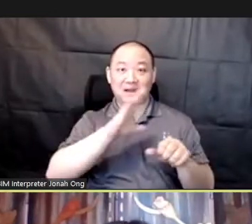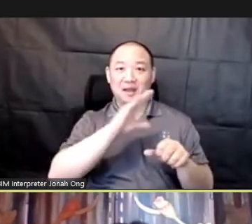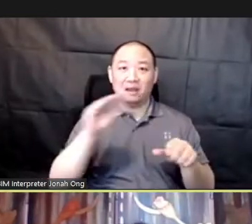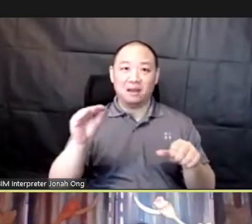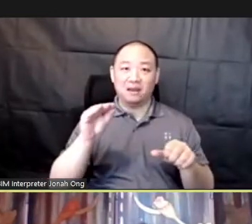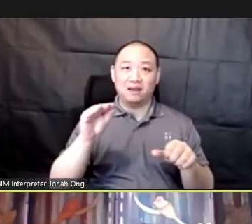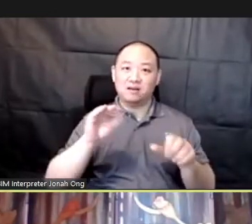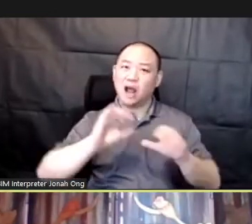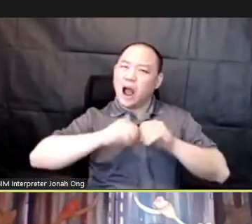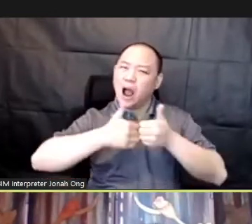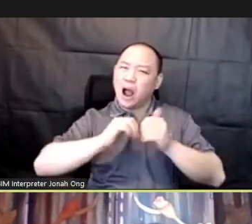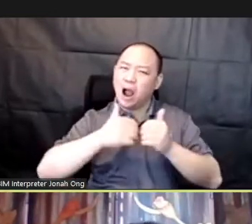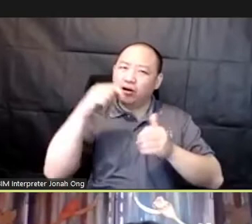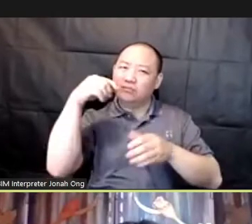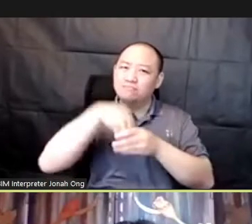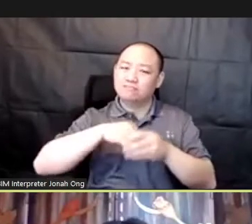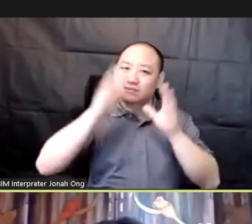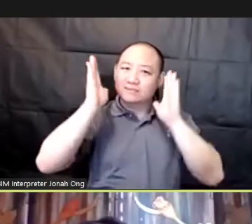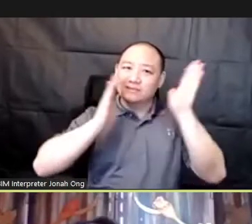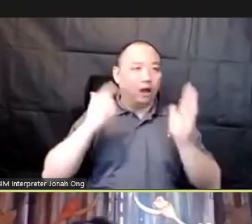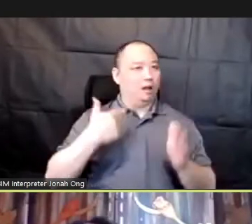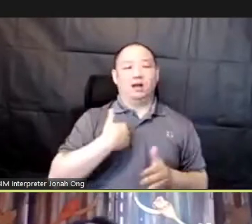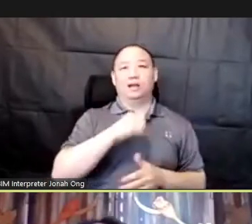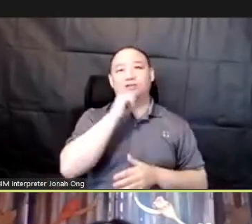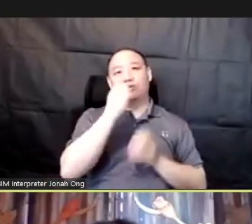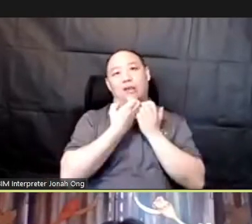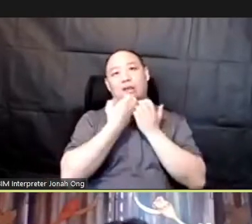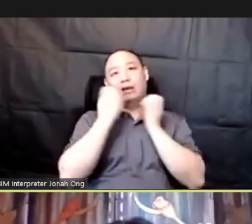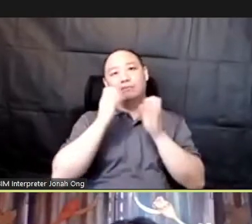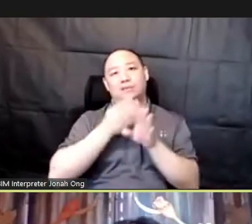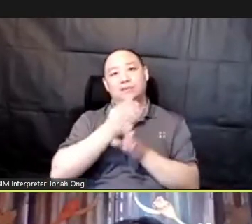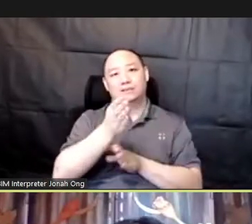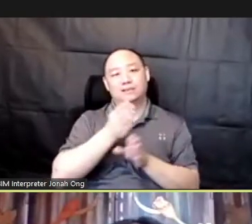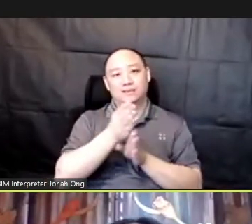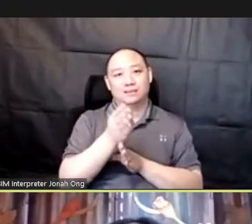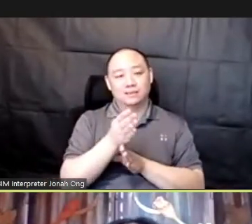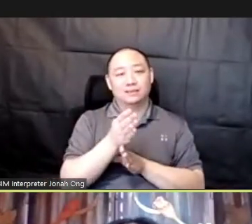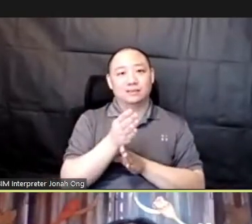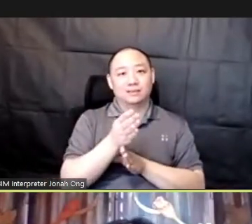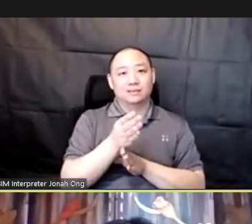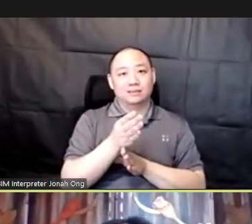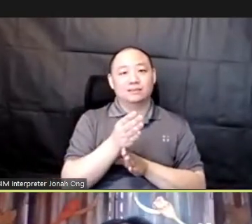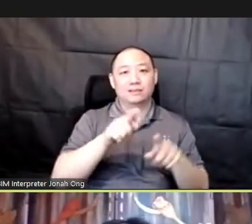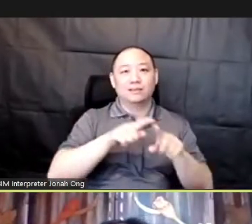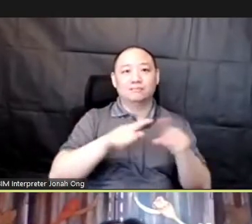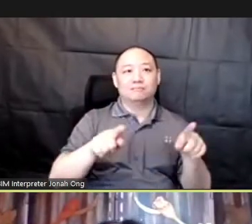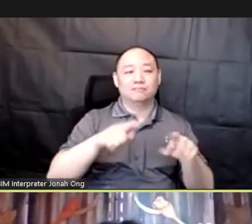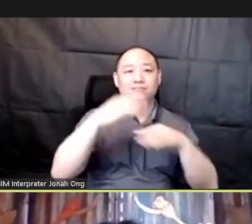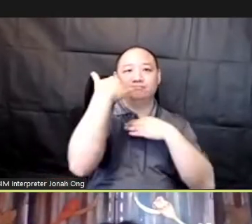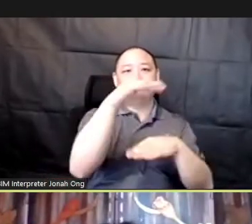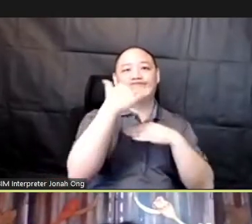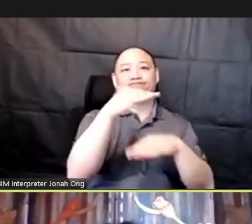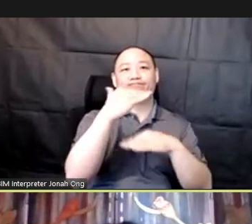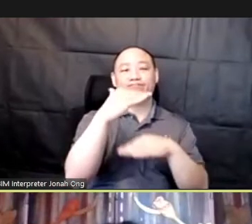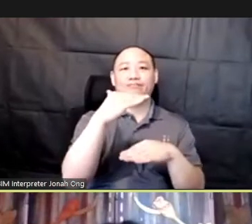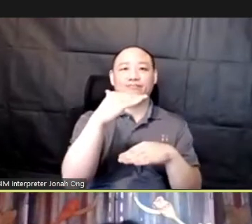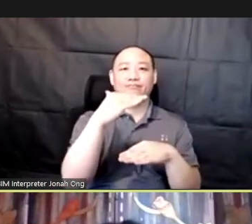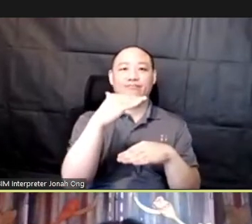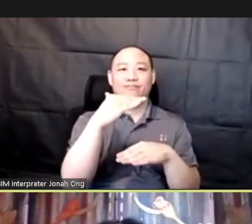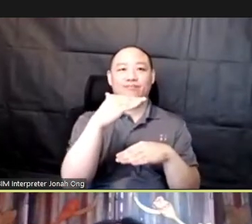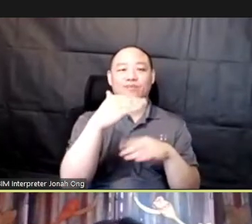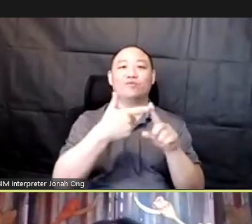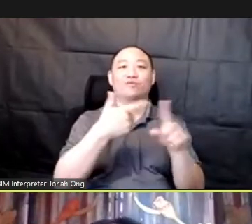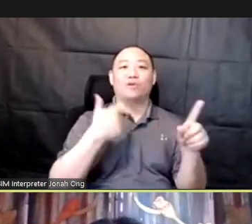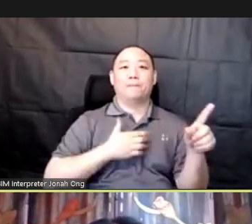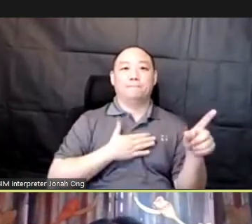First, I have to admit that I'm no expert in this. Whatever knowledge I have is quite limited to my reading. And I would actually recommend